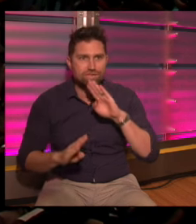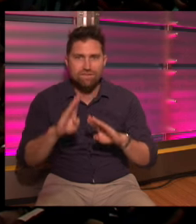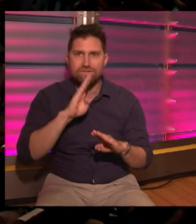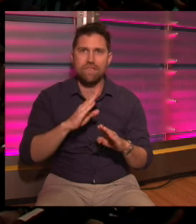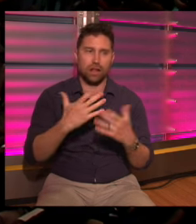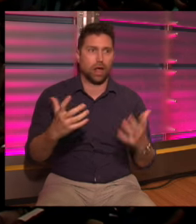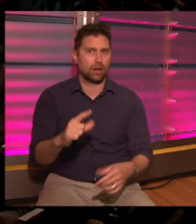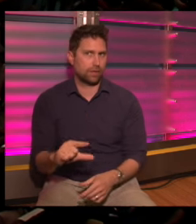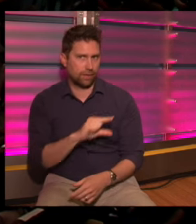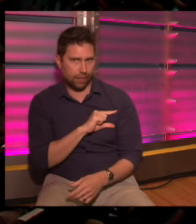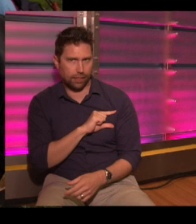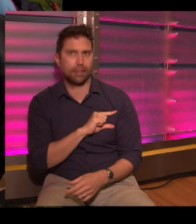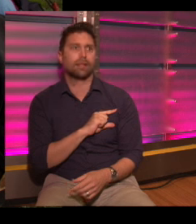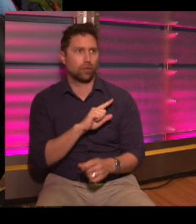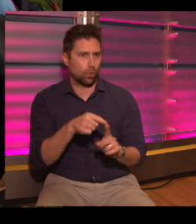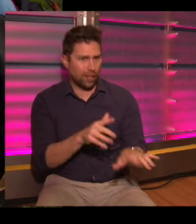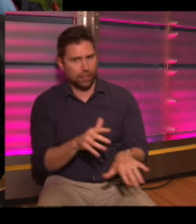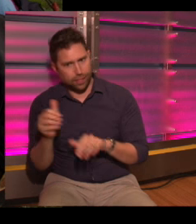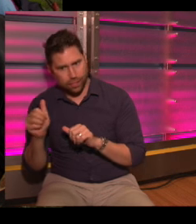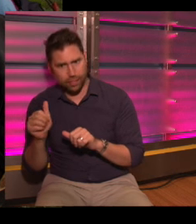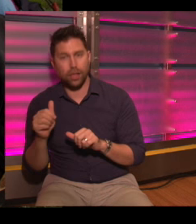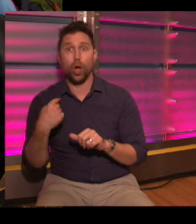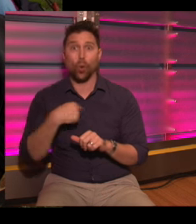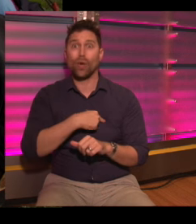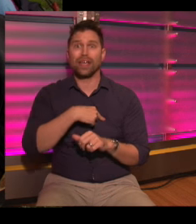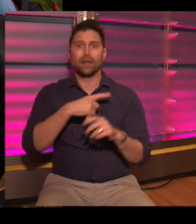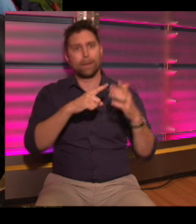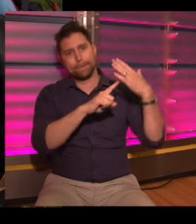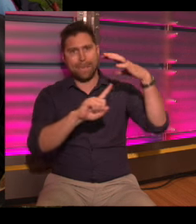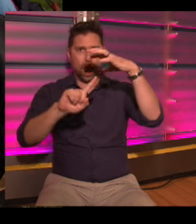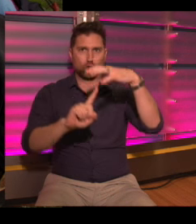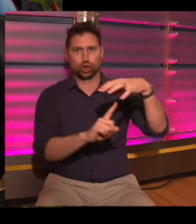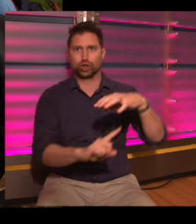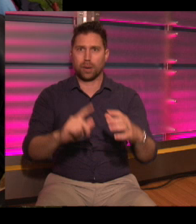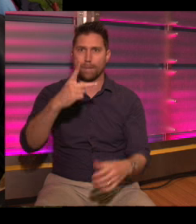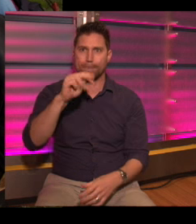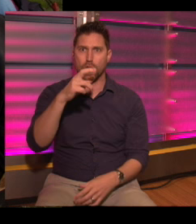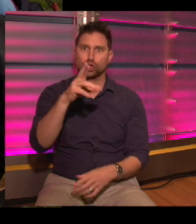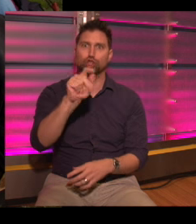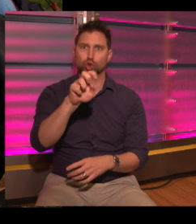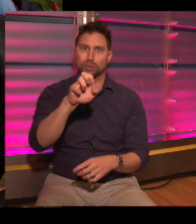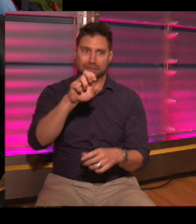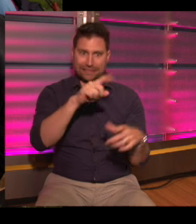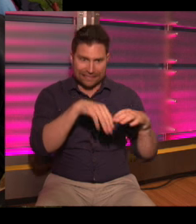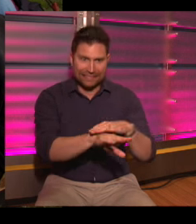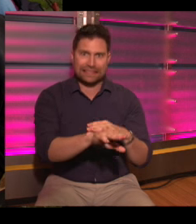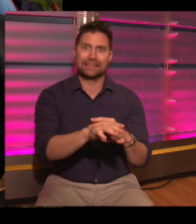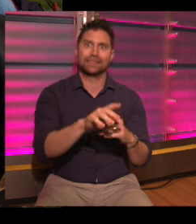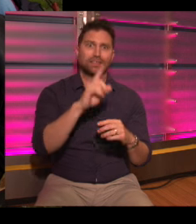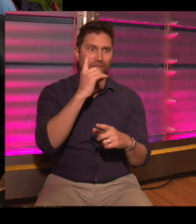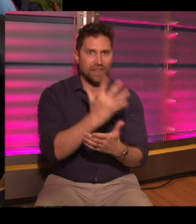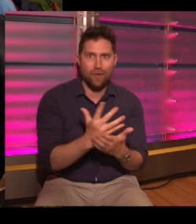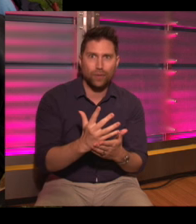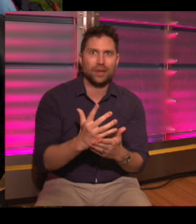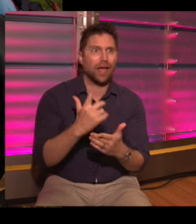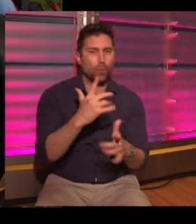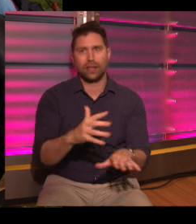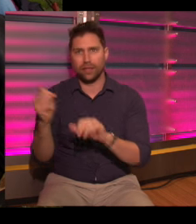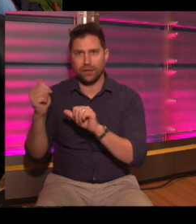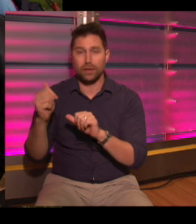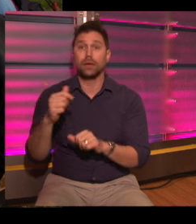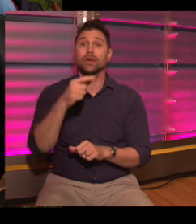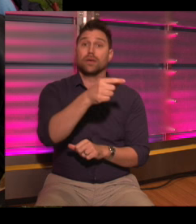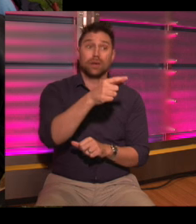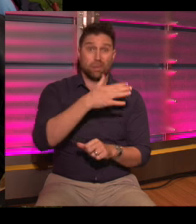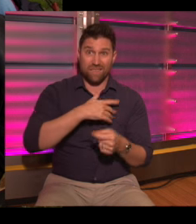as we were leaving. You know, we got to parachute in for 5 weeks and then leave this refugee camp. And our friends, you know, Rauf and